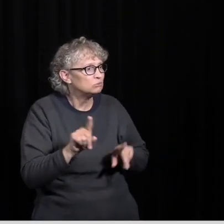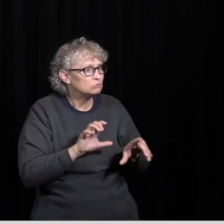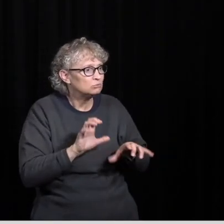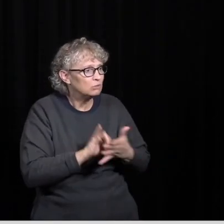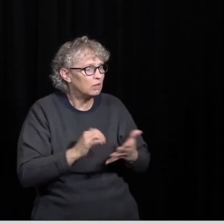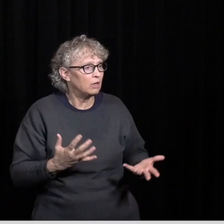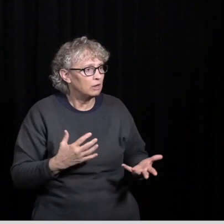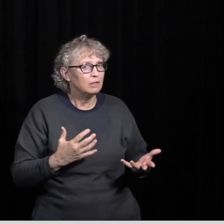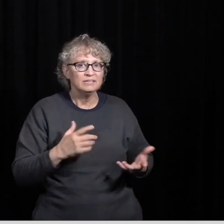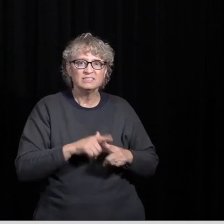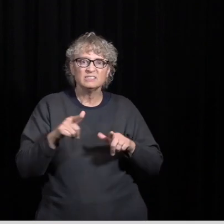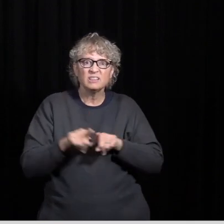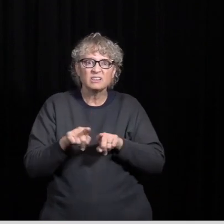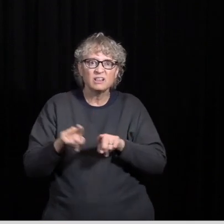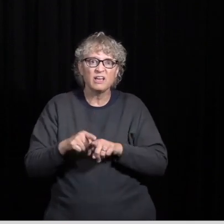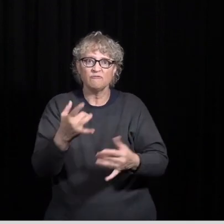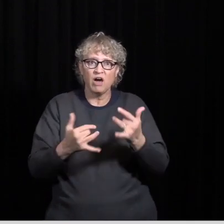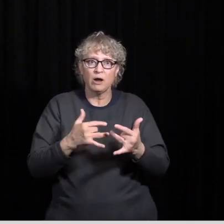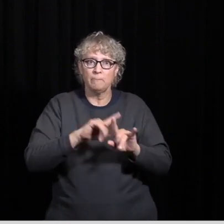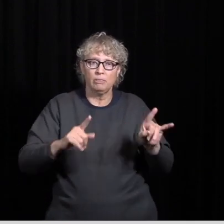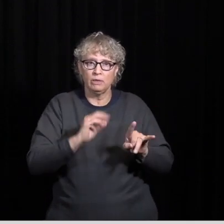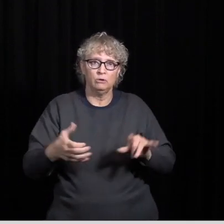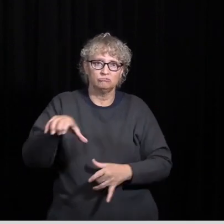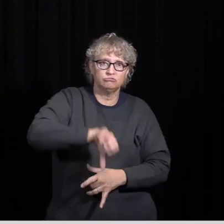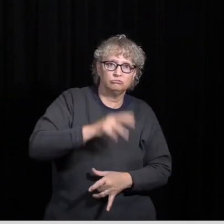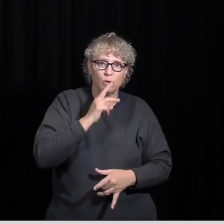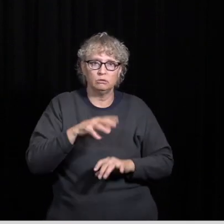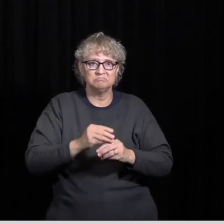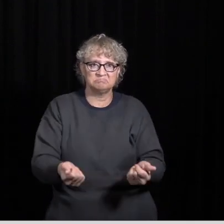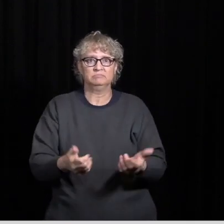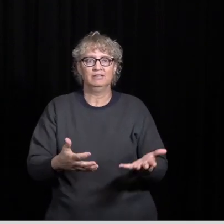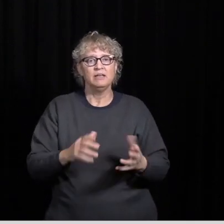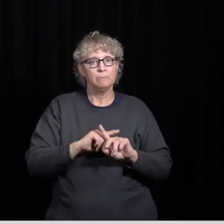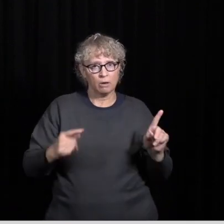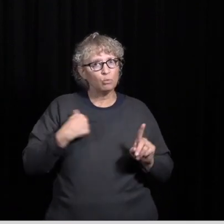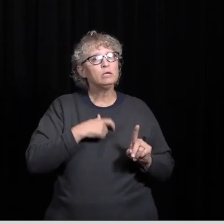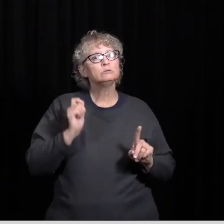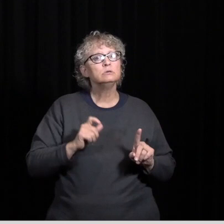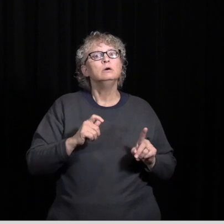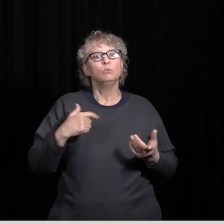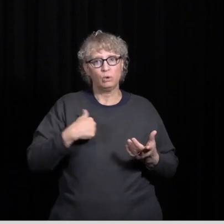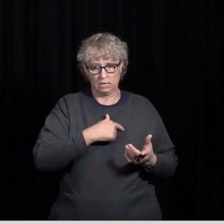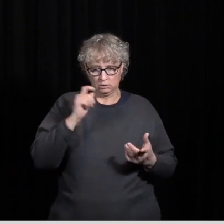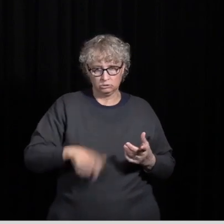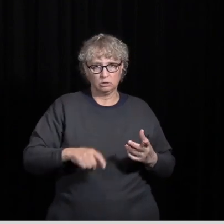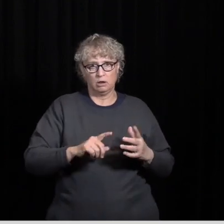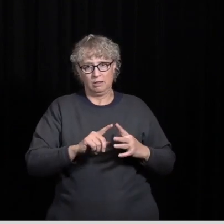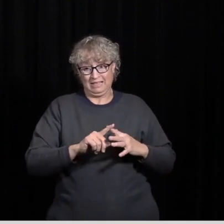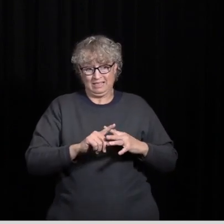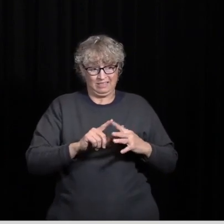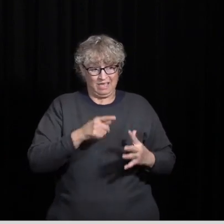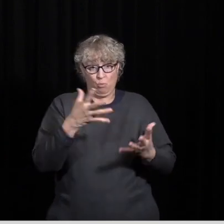water on your fire. The enemy wants us to flee. The devil wants us to flee. The bad guy wants us to flee. And God tests the Christian. So the fleeing often leads to